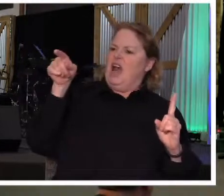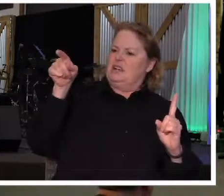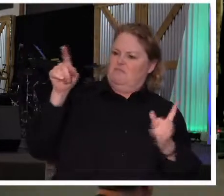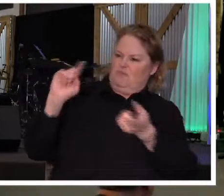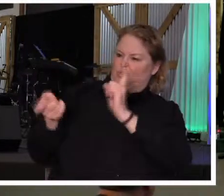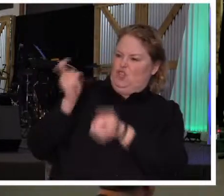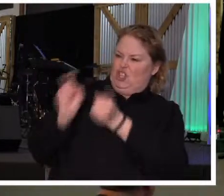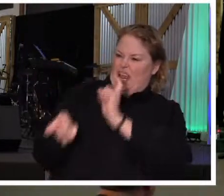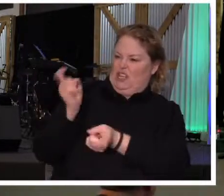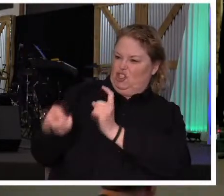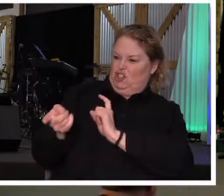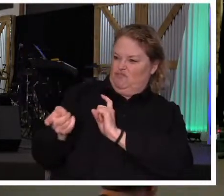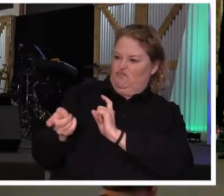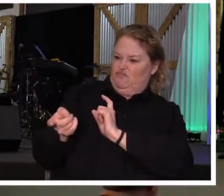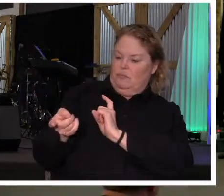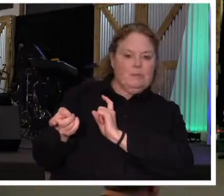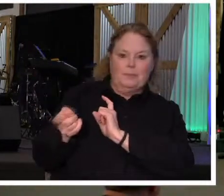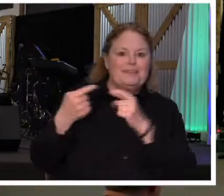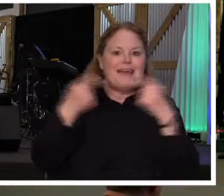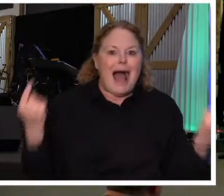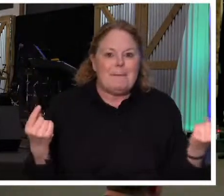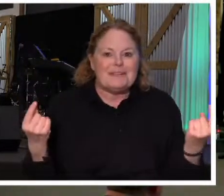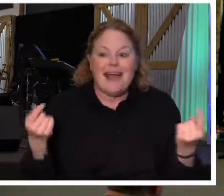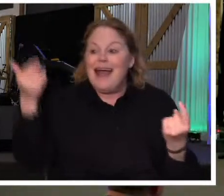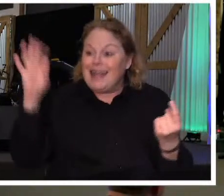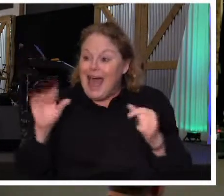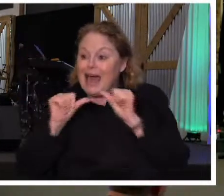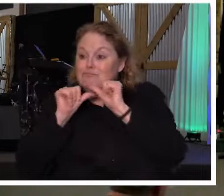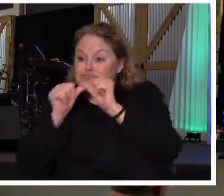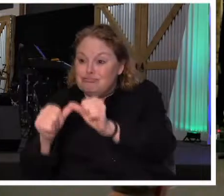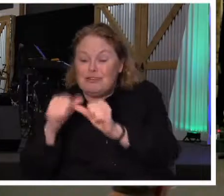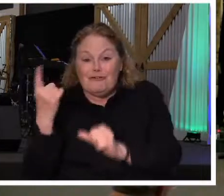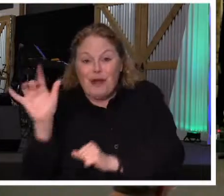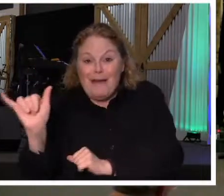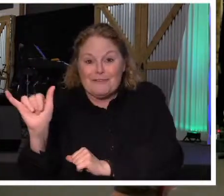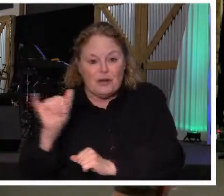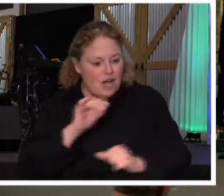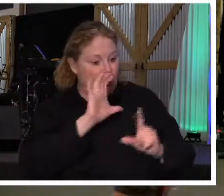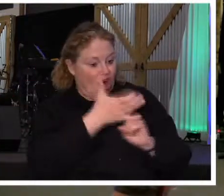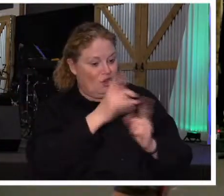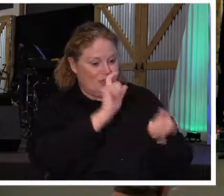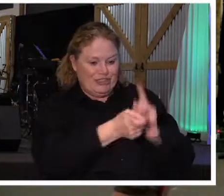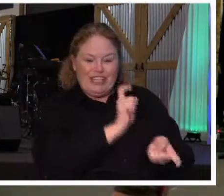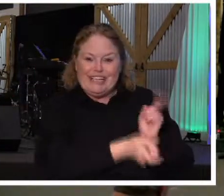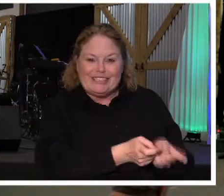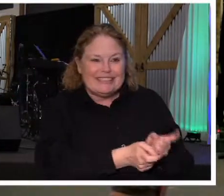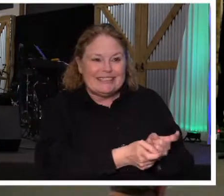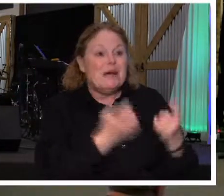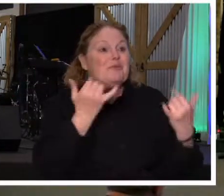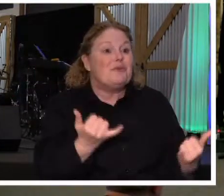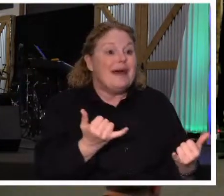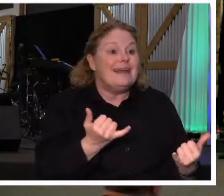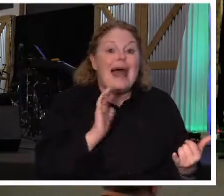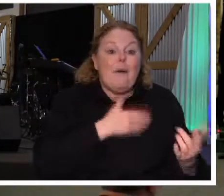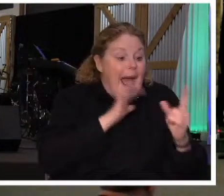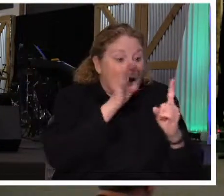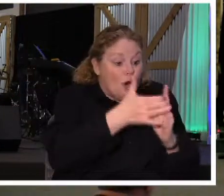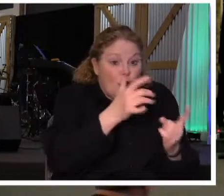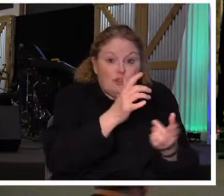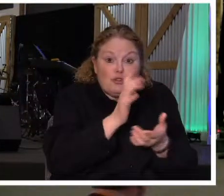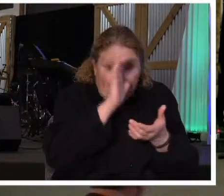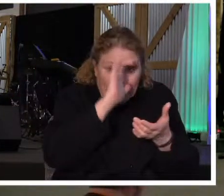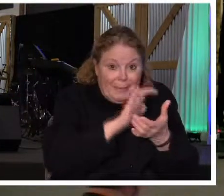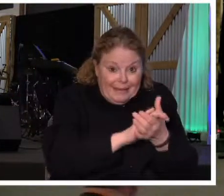moldable, rather than the other way around. But right now, we live in a world where our cultural